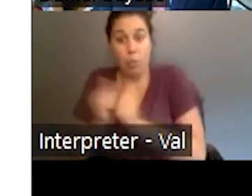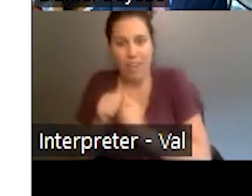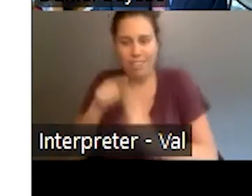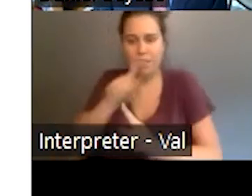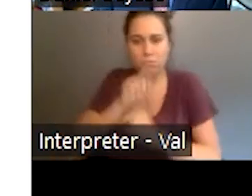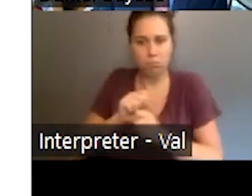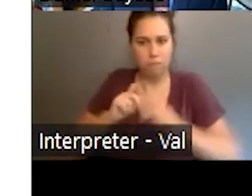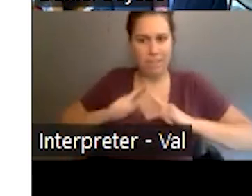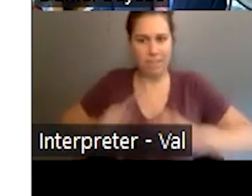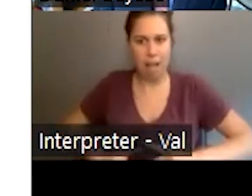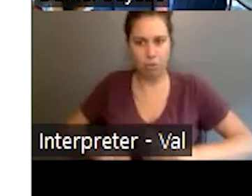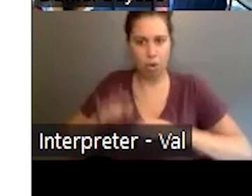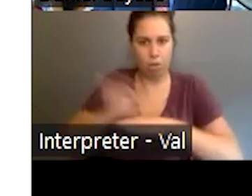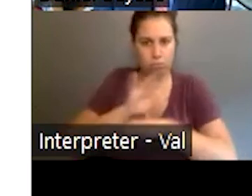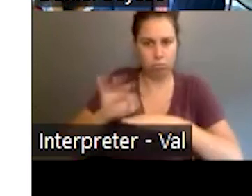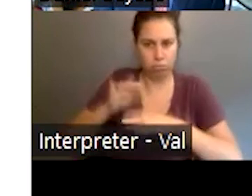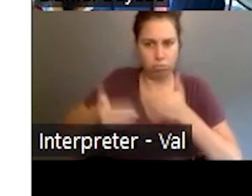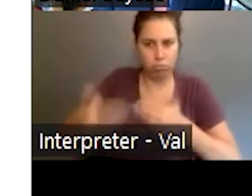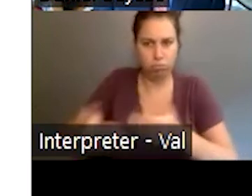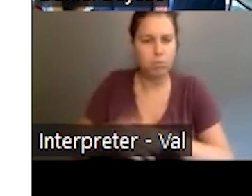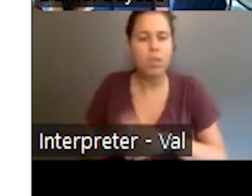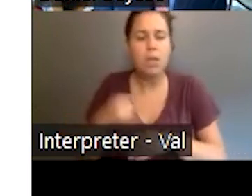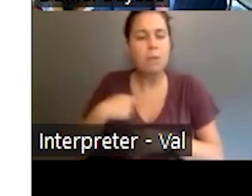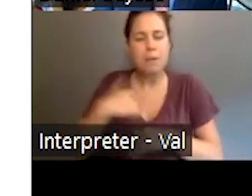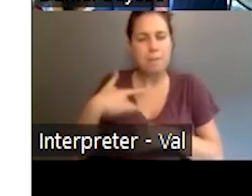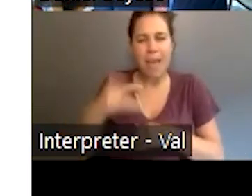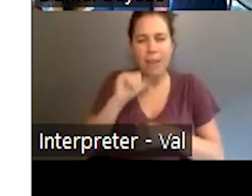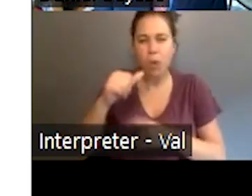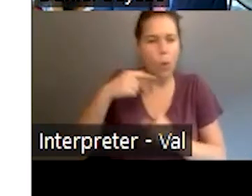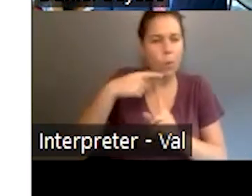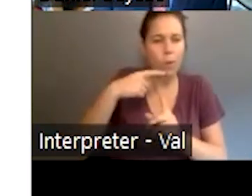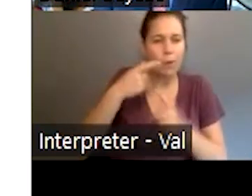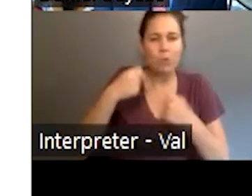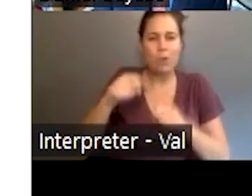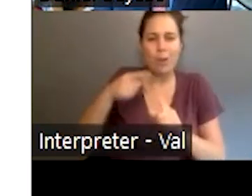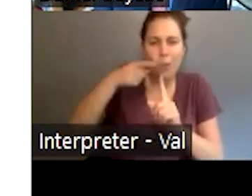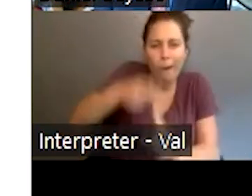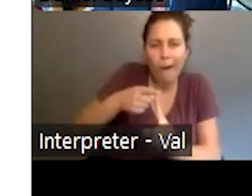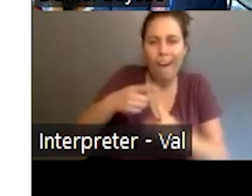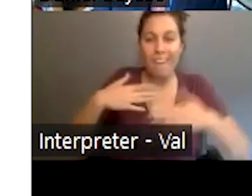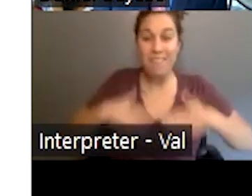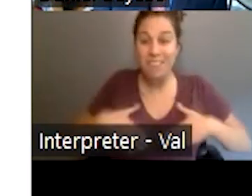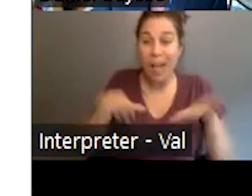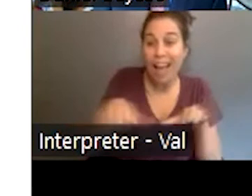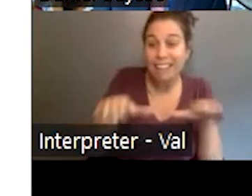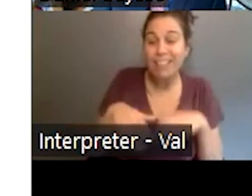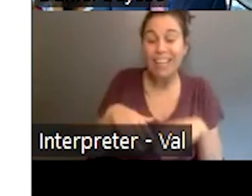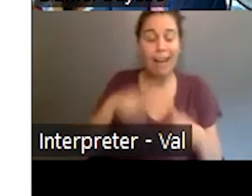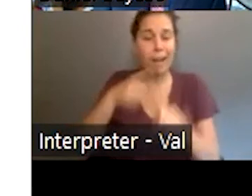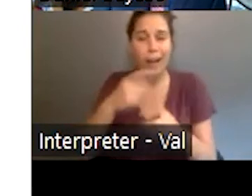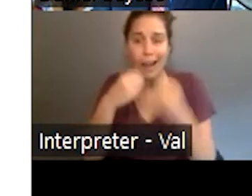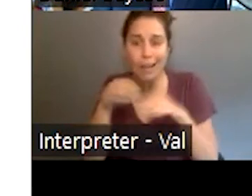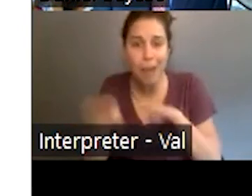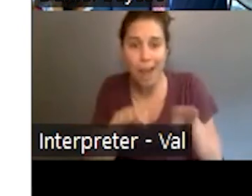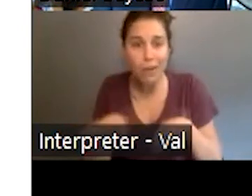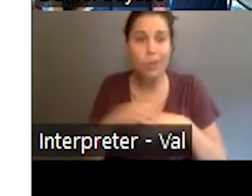certainly don't lack for interventions targeting, for instance, physical activity, or targeting eating behaviors, or